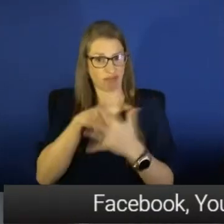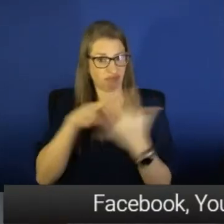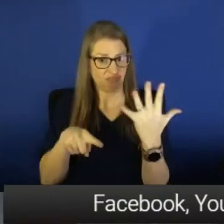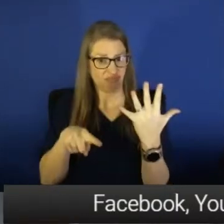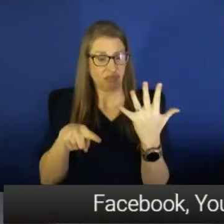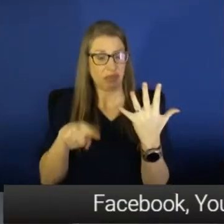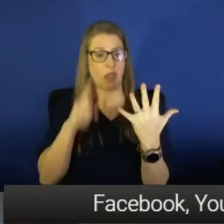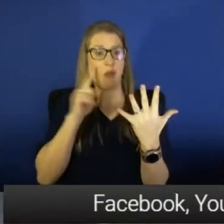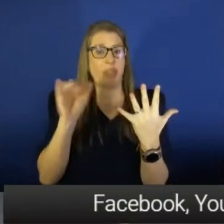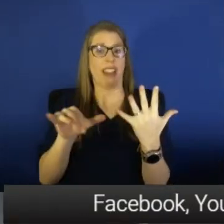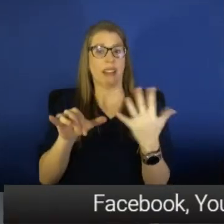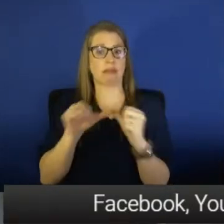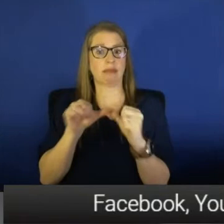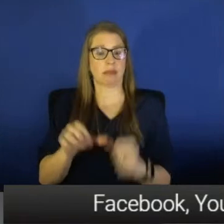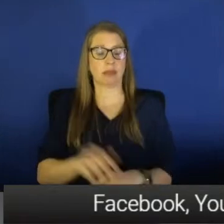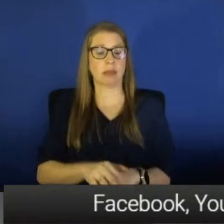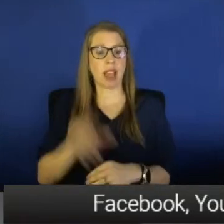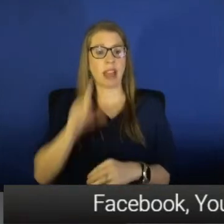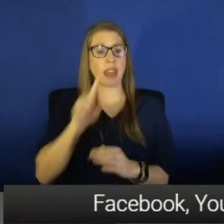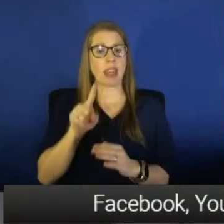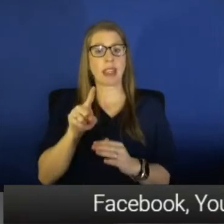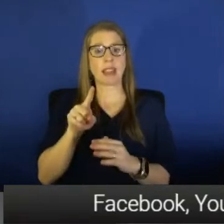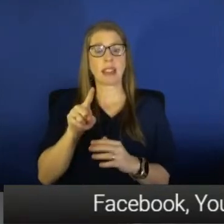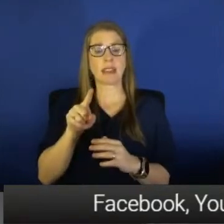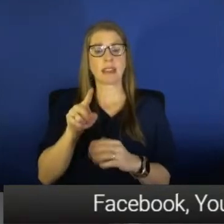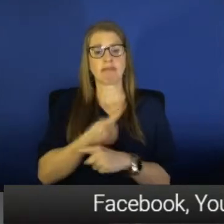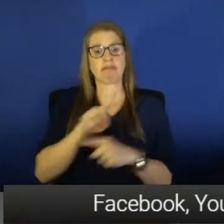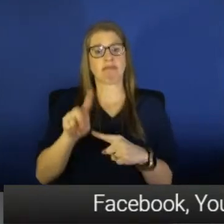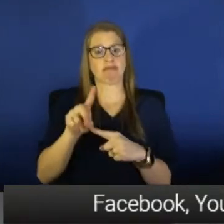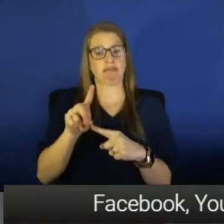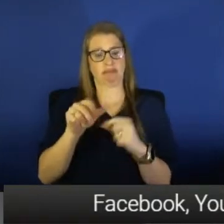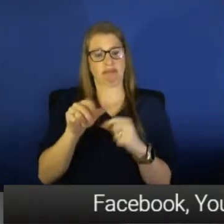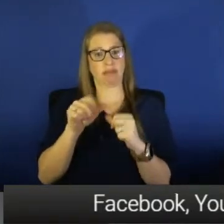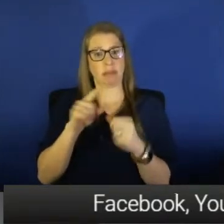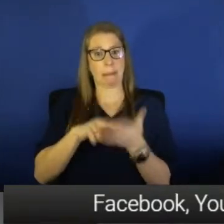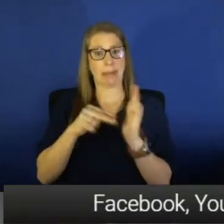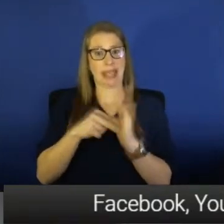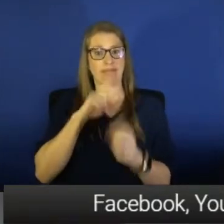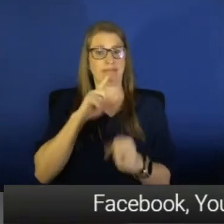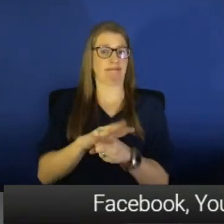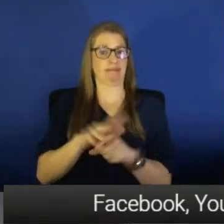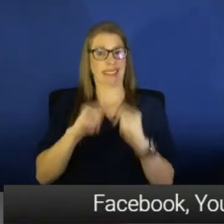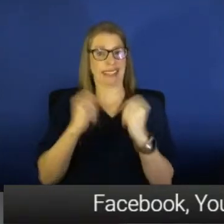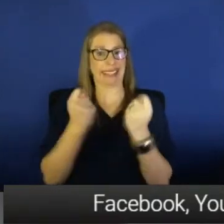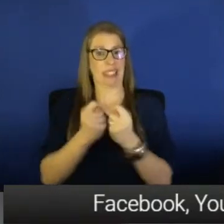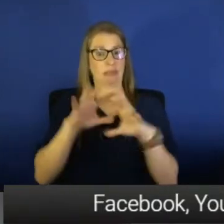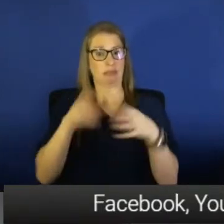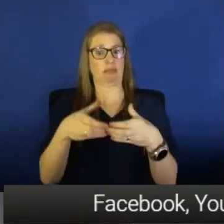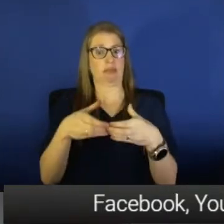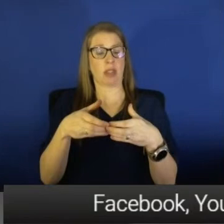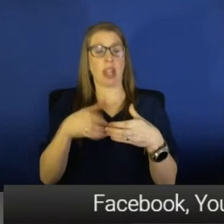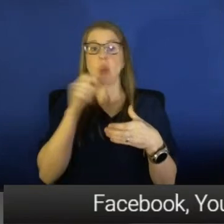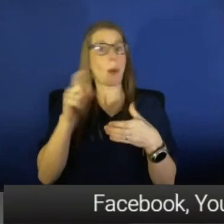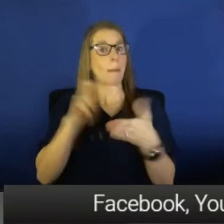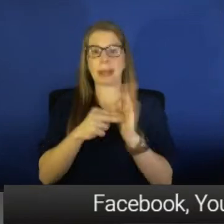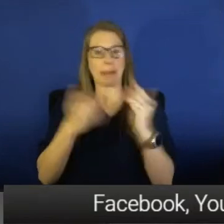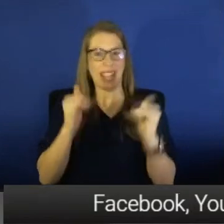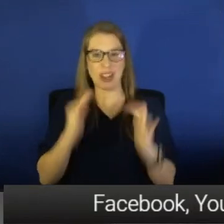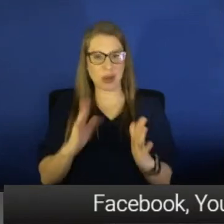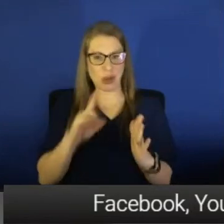the discipline starts with the commitment of the entire team. And by team, I don't just mean the players. It's